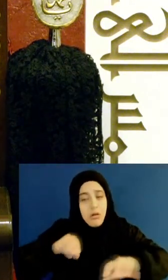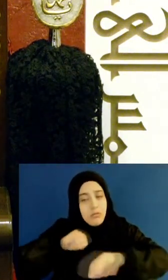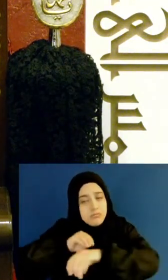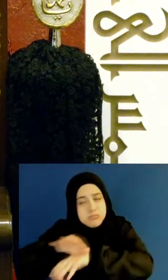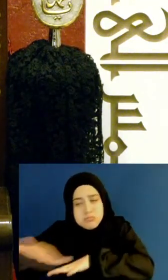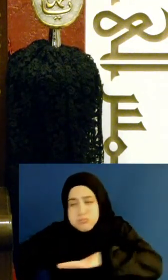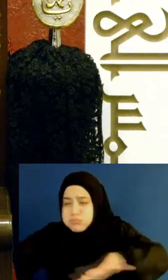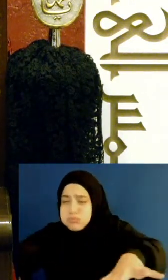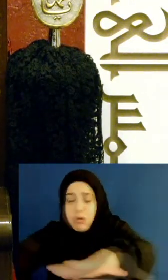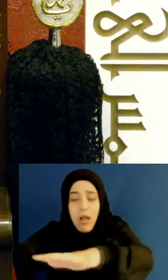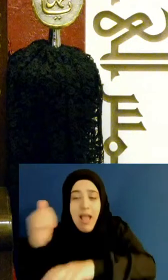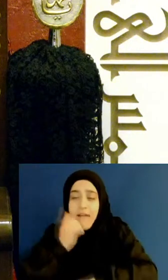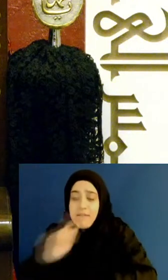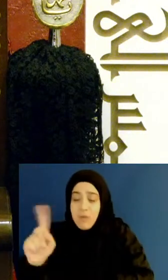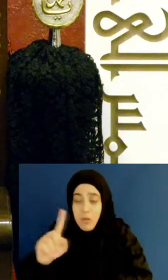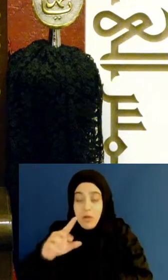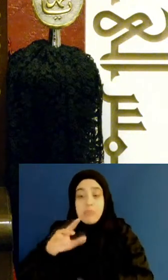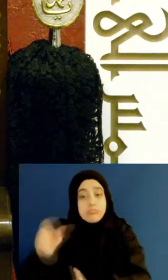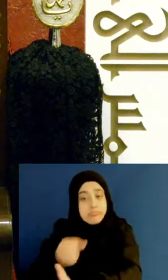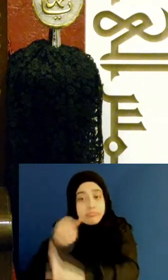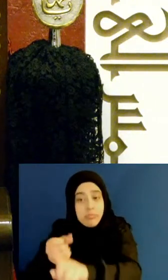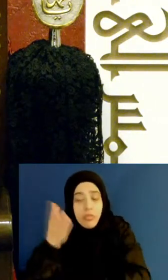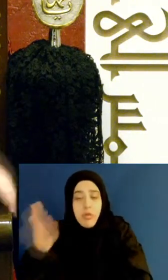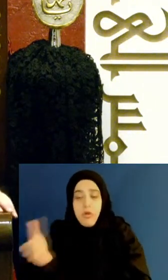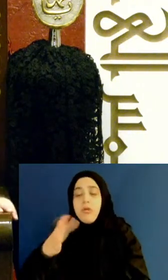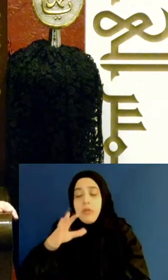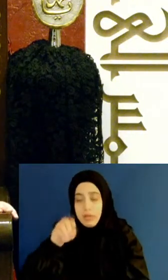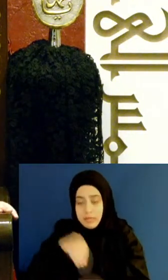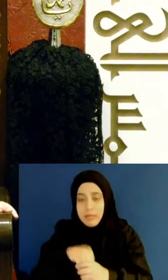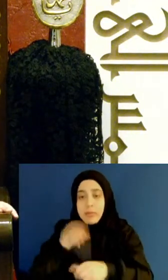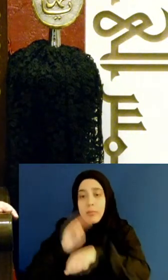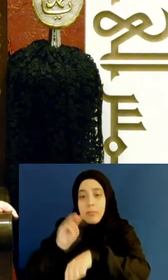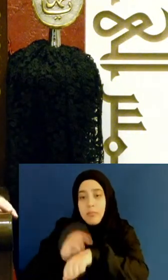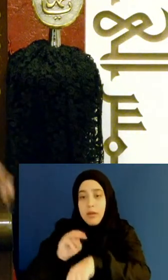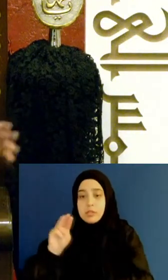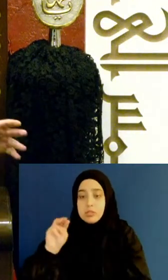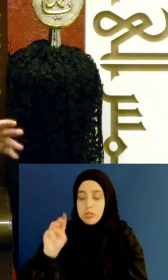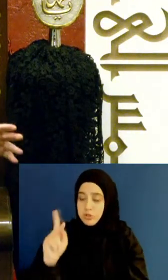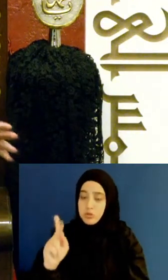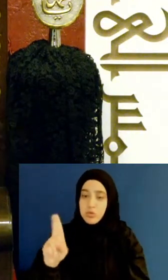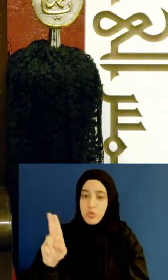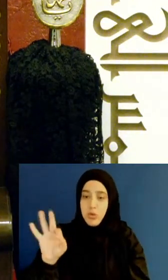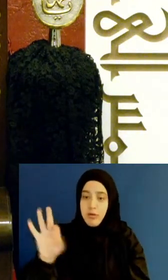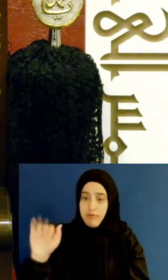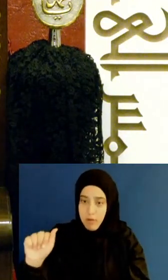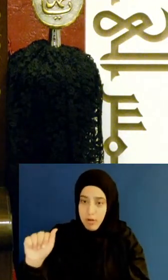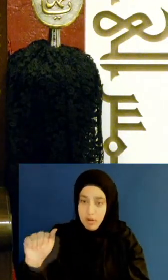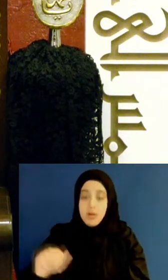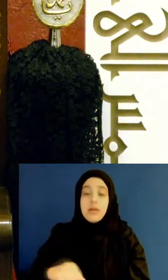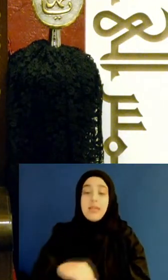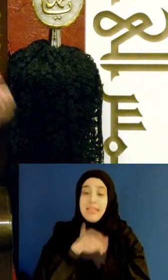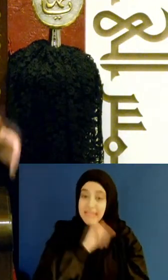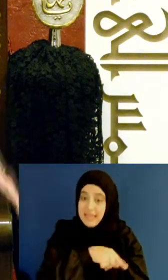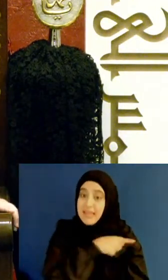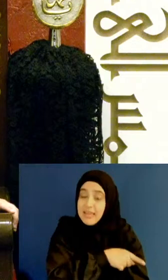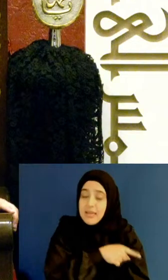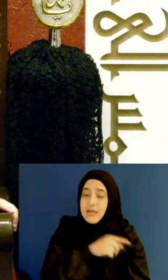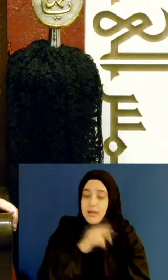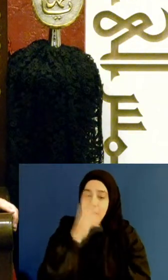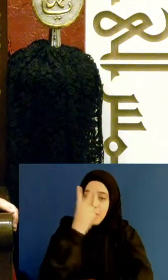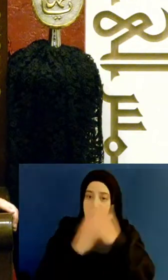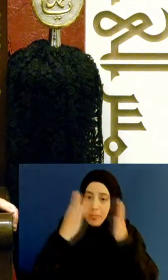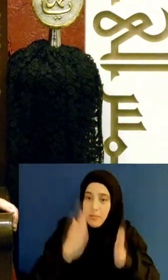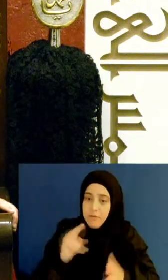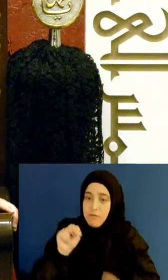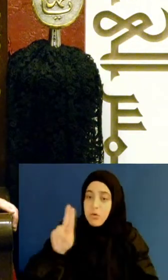Nabiullah Nuh built his ark outside of Masjid al-Kufa, which is why when people would come and they would look at Nabi